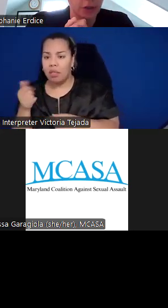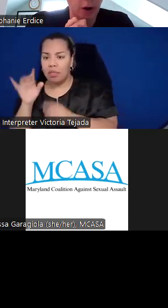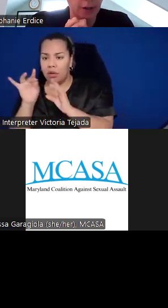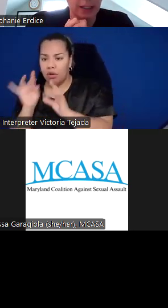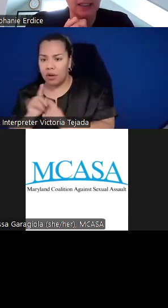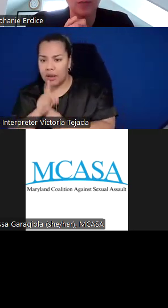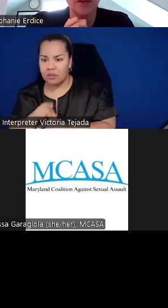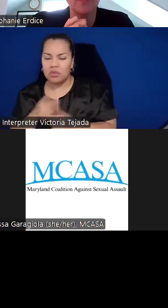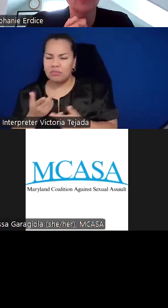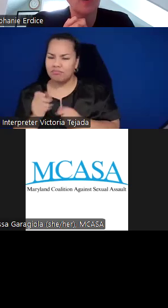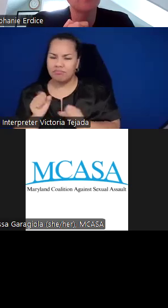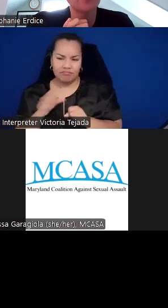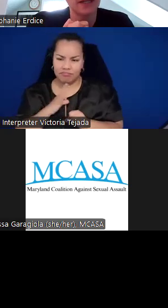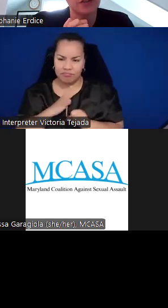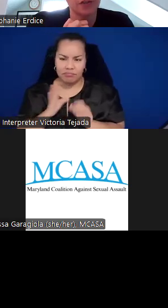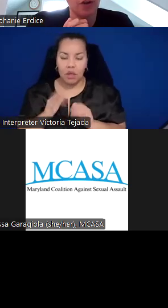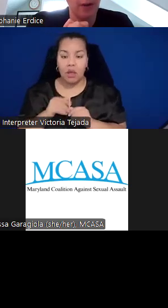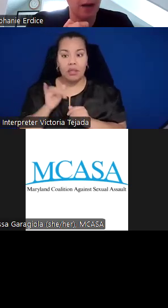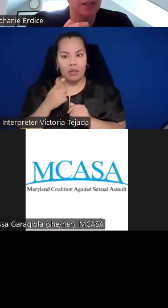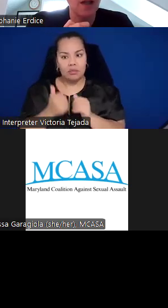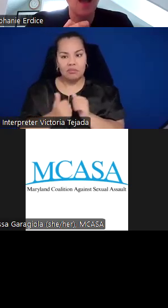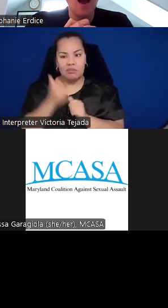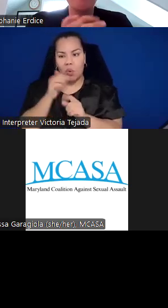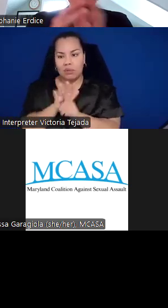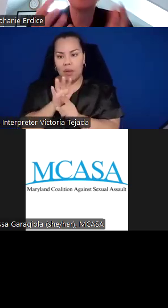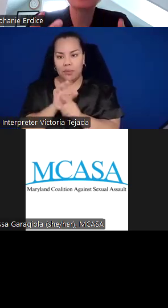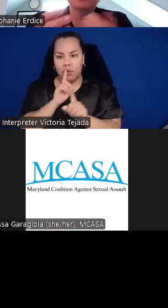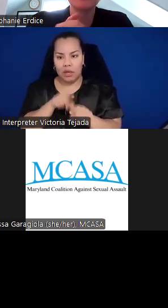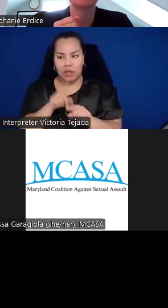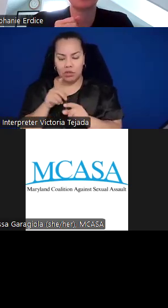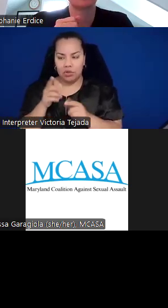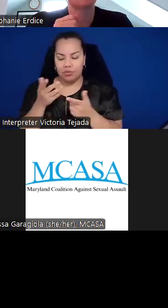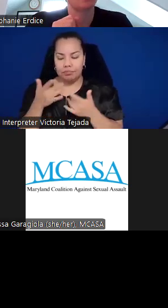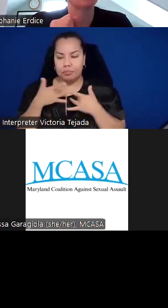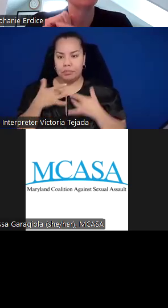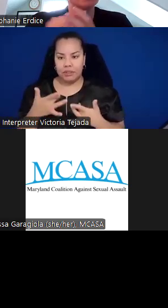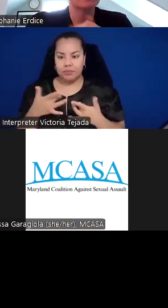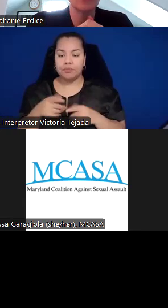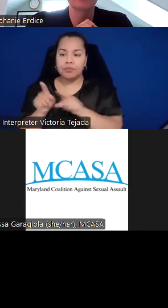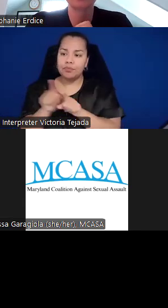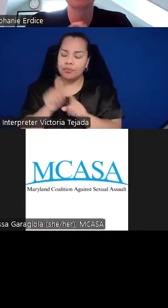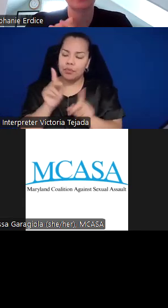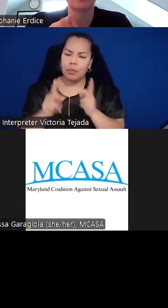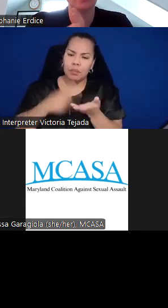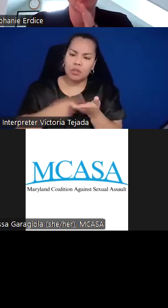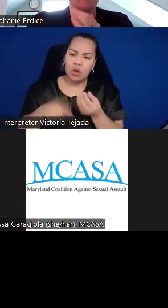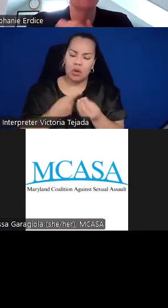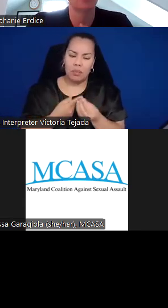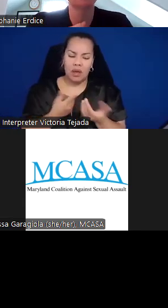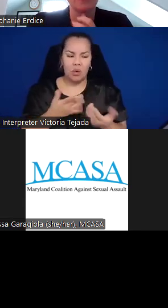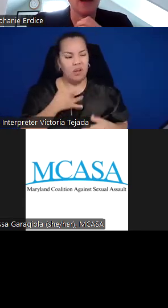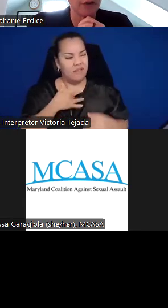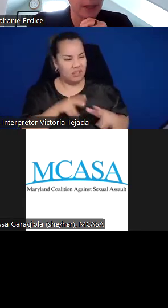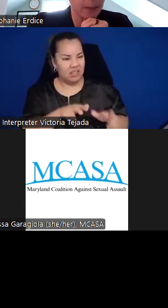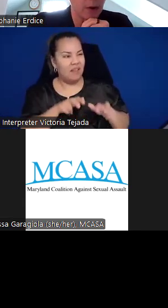busy is also on your list. That's one of the most popular answers all around. But we also get people talking about it feeling selfish or taking care